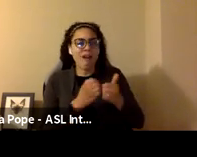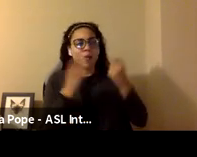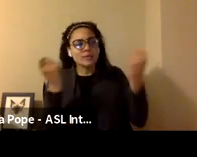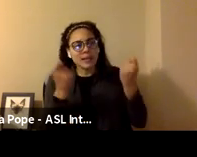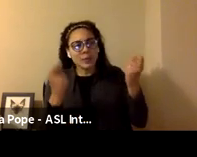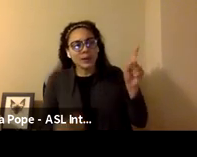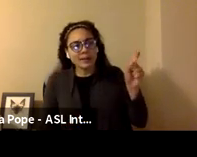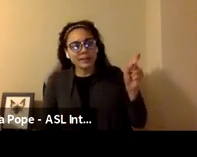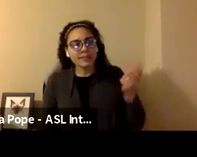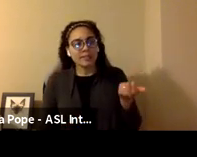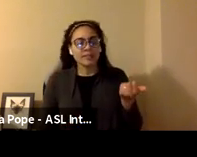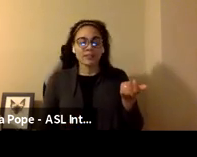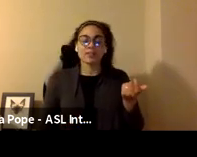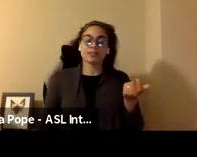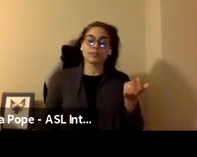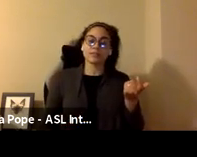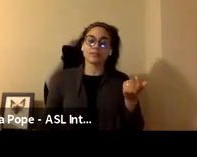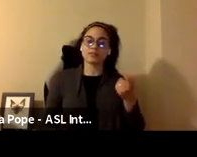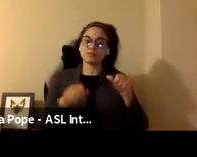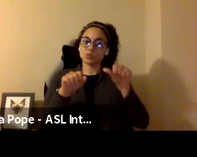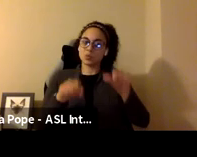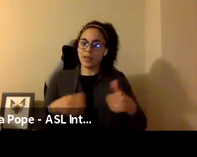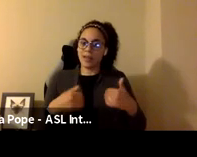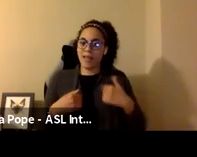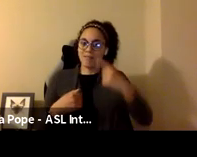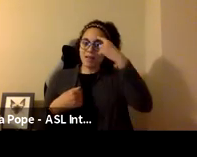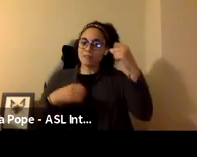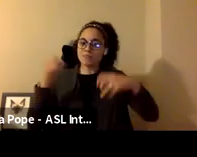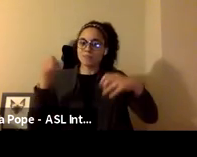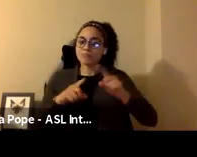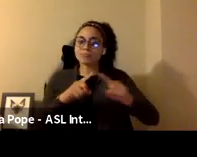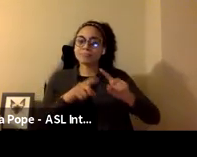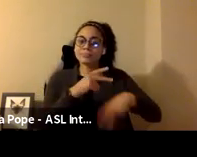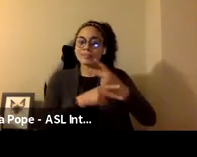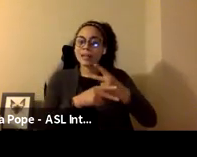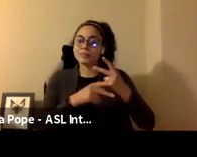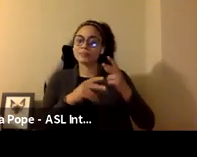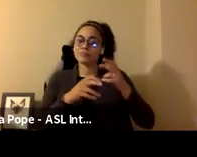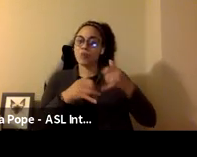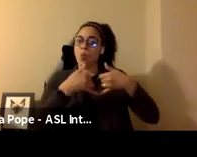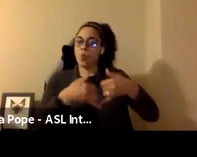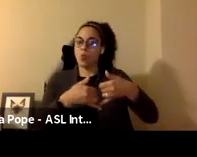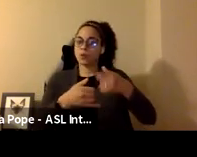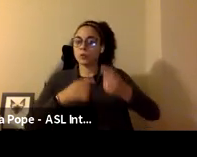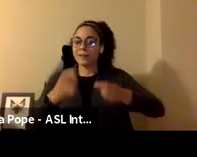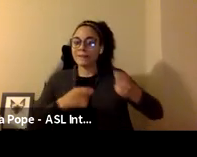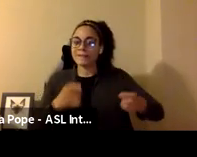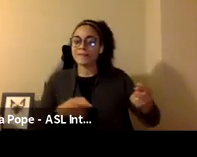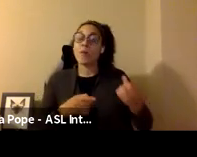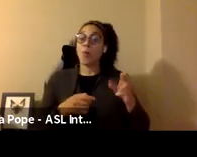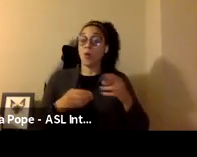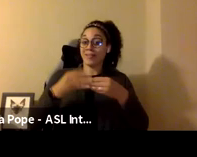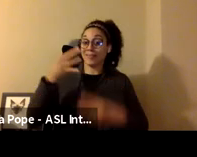That's another place where you can have brainstorm rewards for those types of things too, so they can have a list to choose from, because it can be